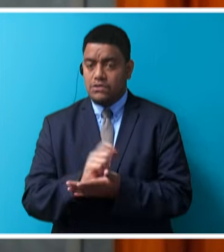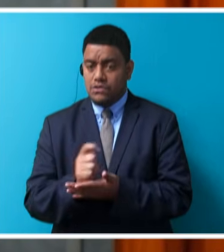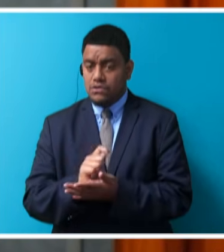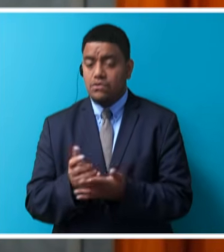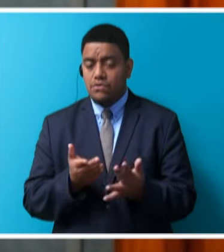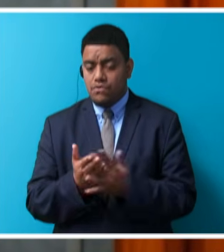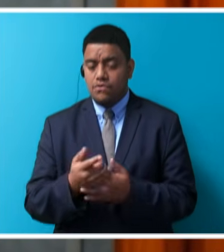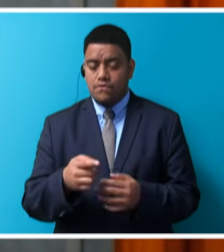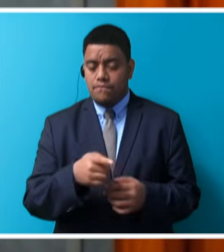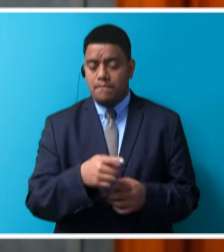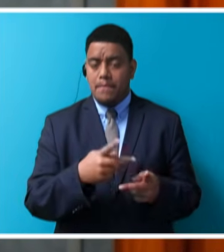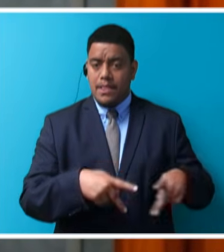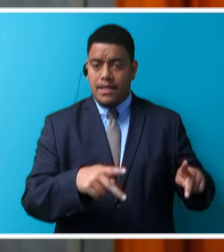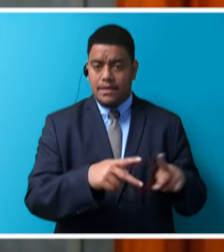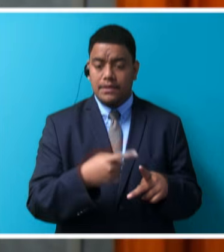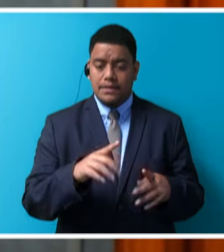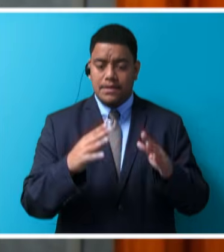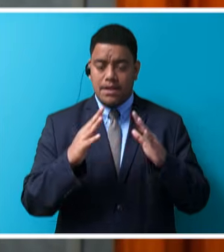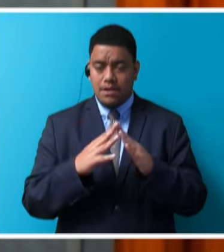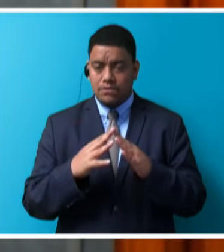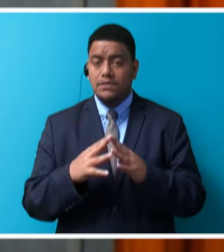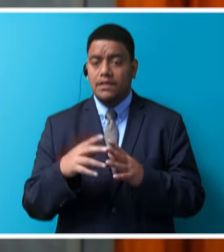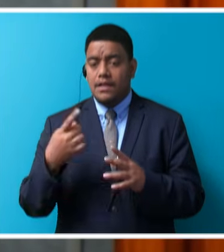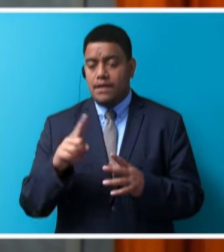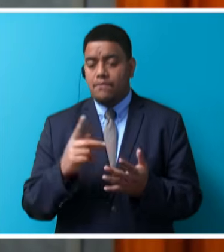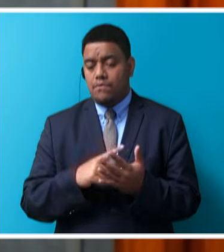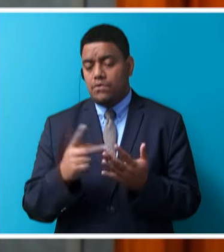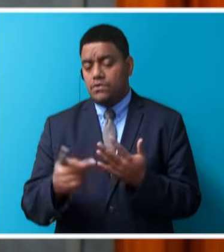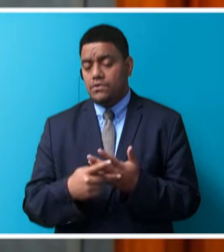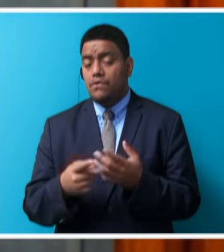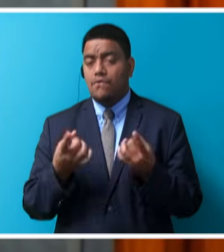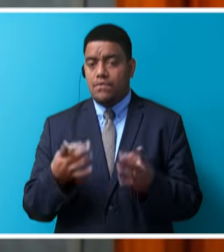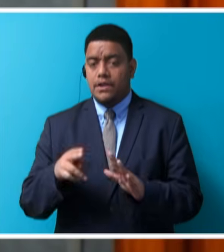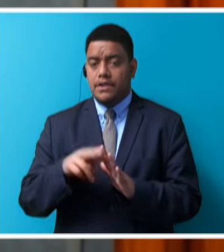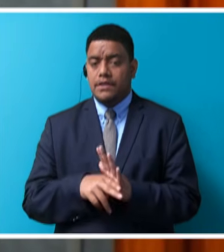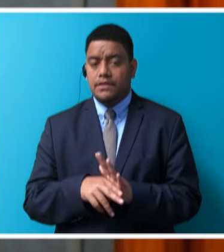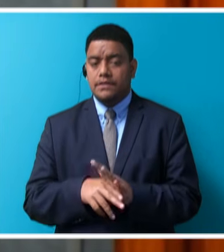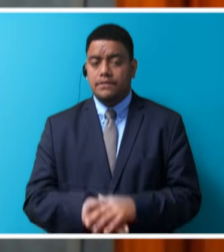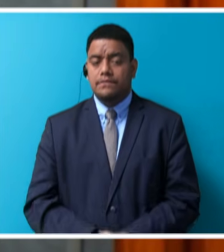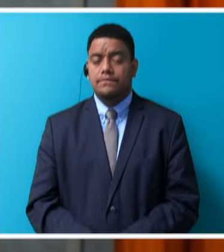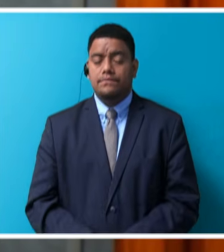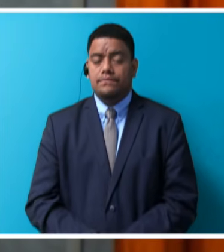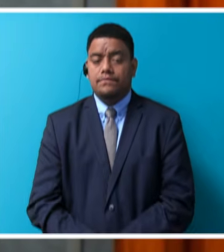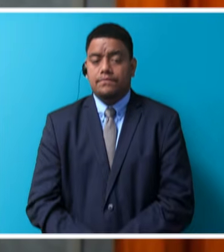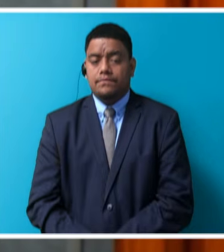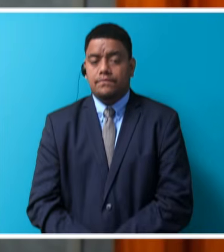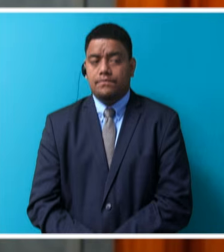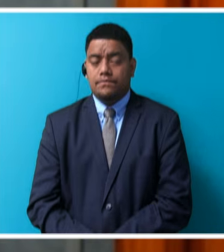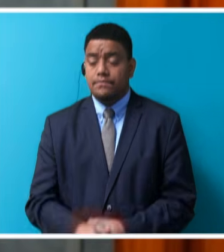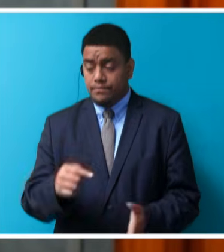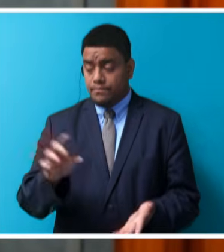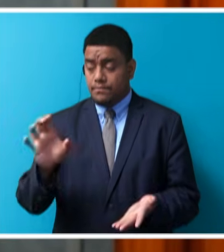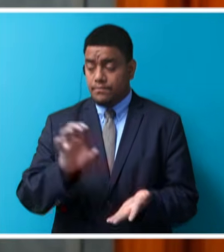to vulnerability, housing condition, and project readiness. Mr. Speaker, sir, the allocation